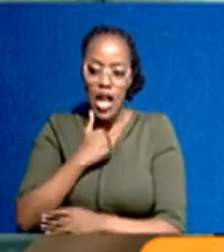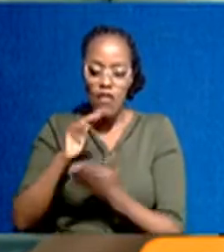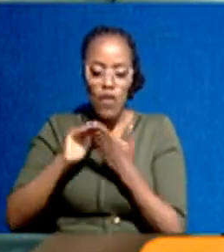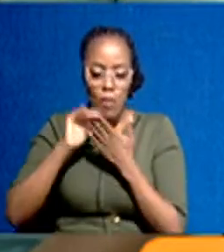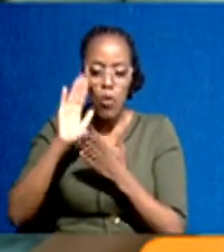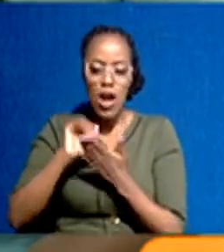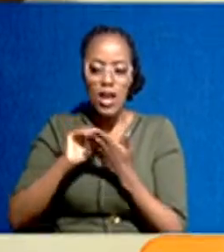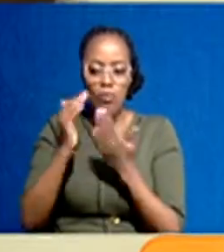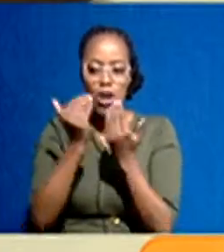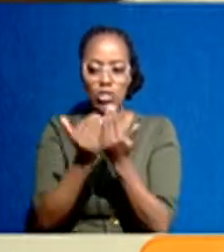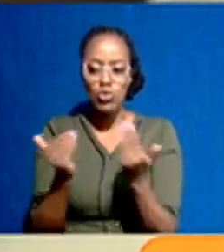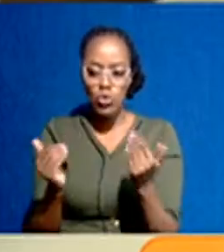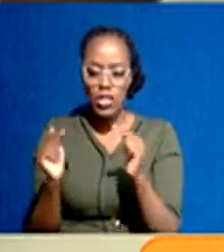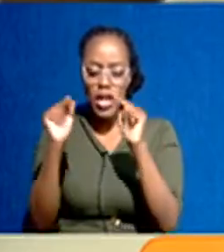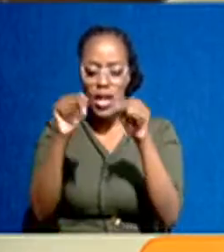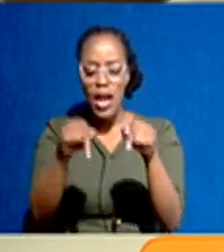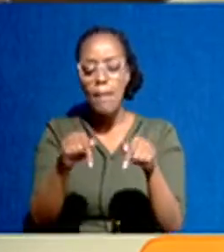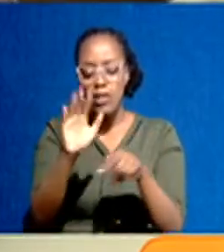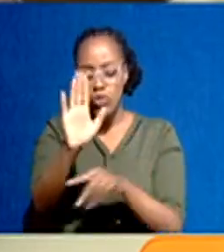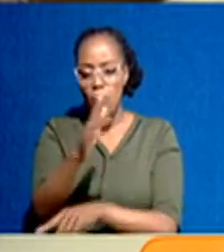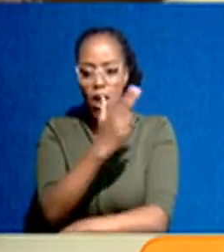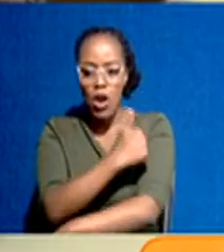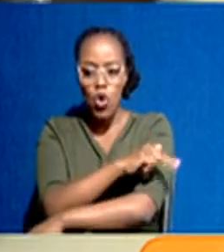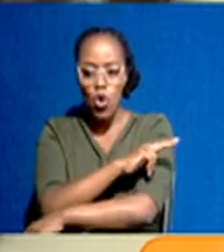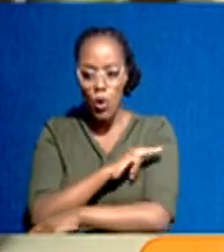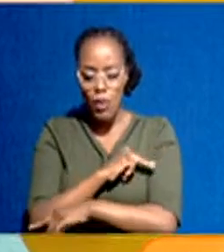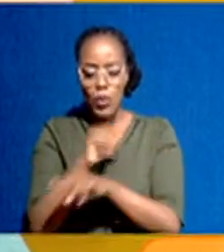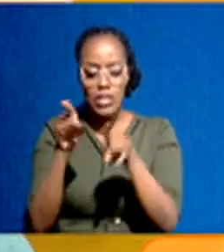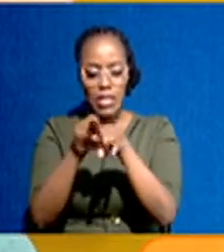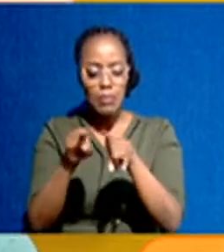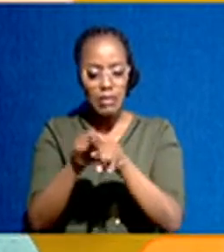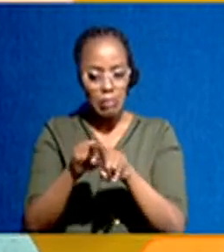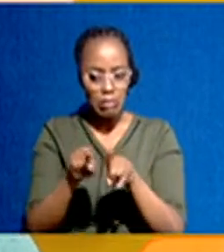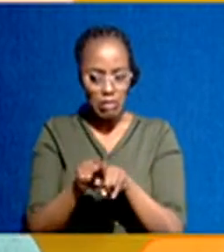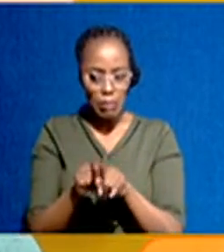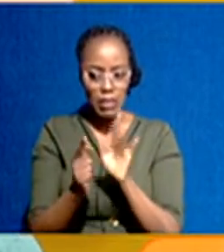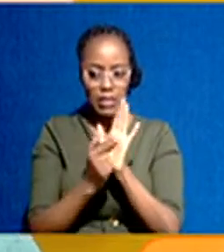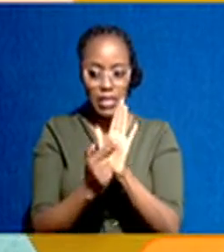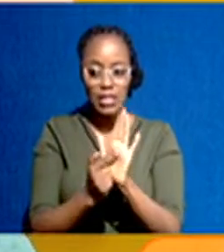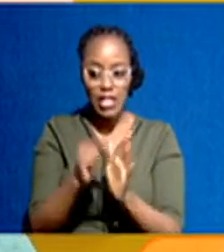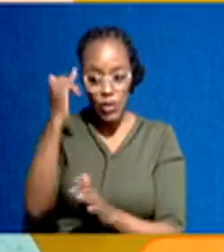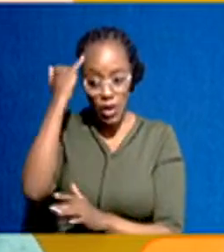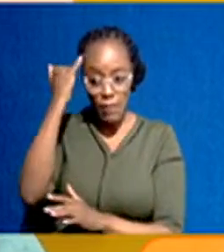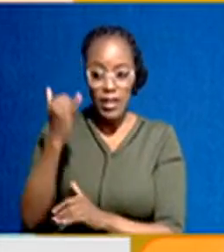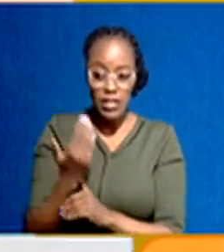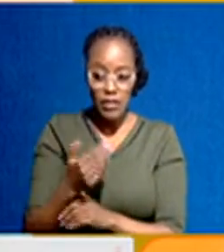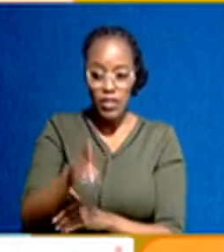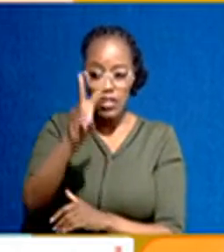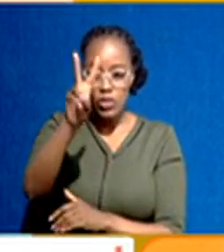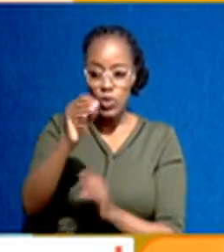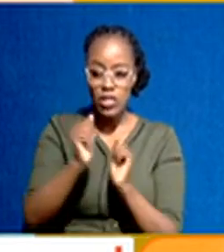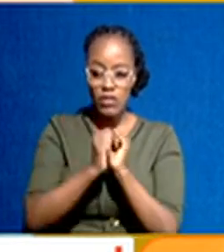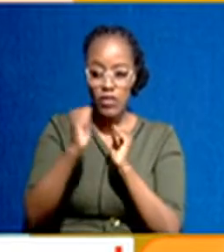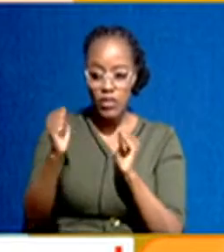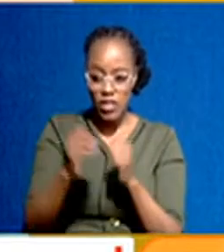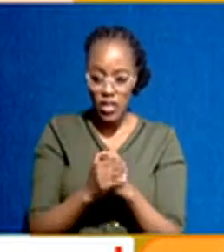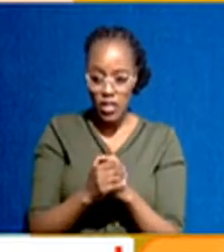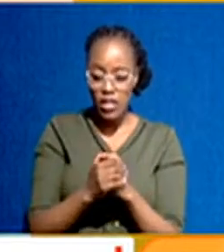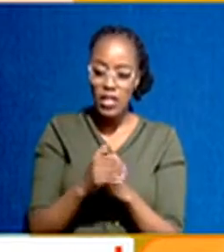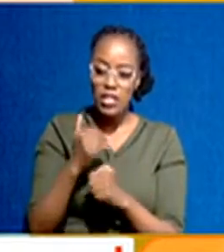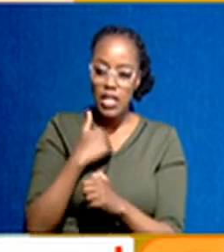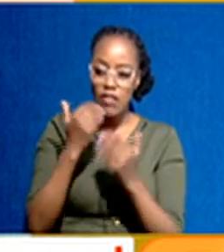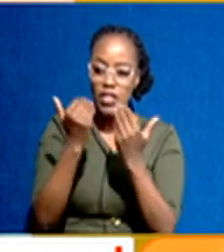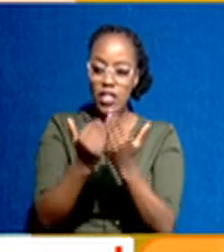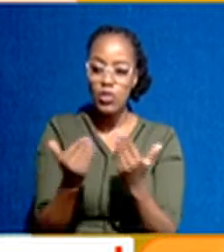more children coming to his clinic with similar symptoms. But you can imagine, Vicky, in 2015, the prevalence in